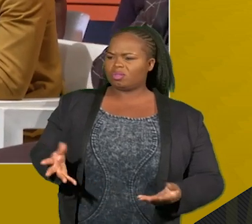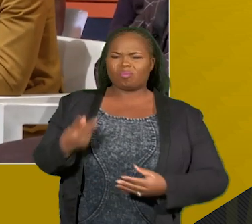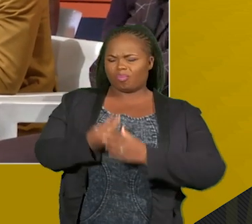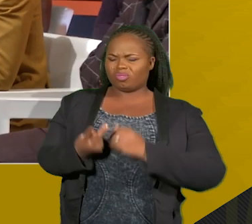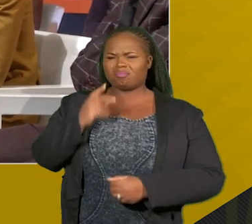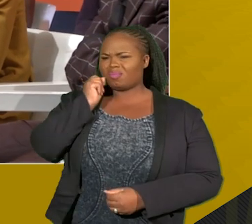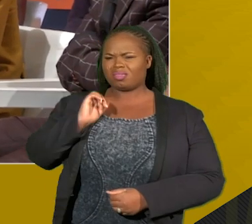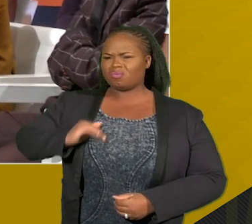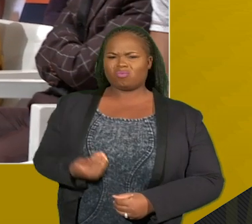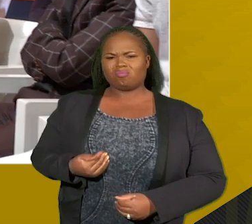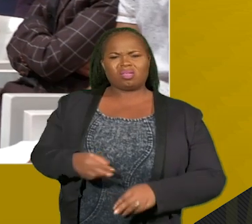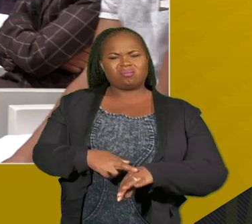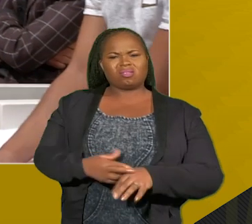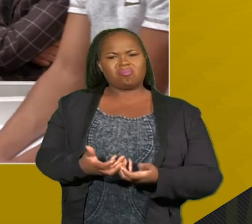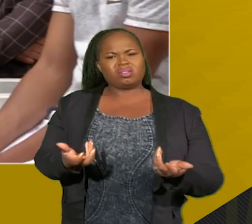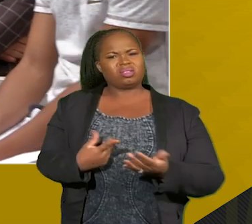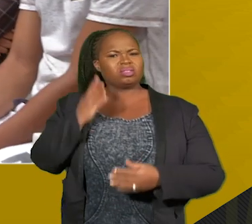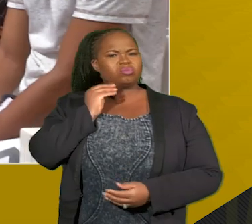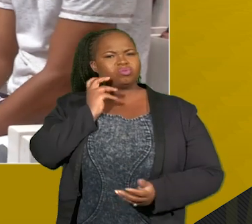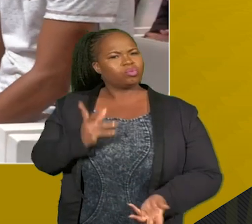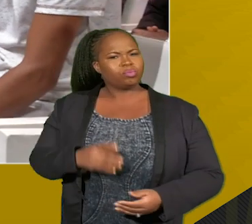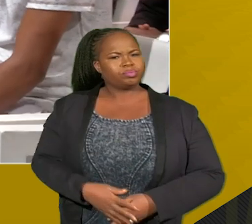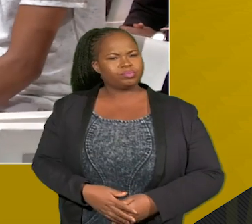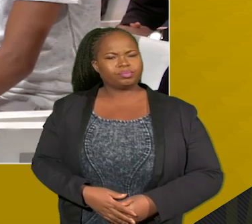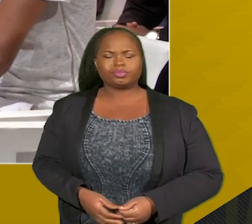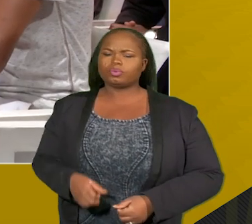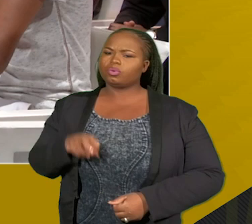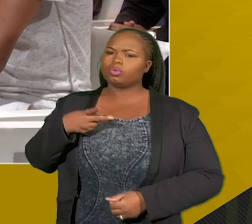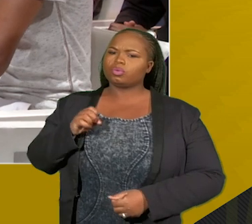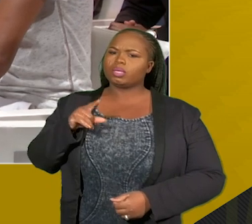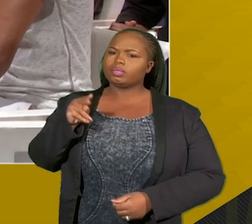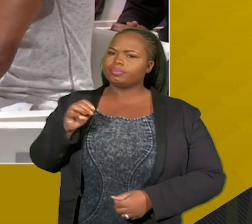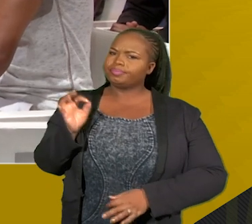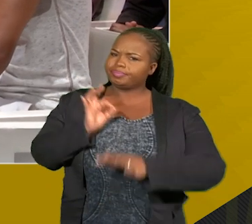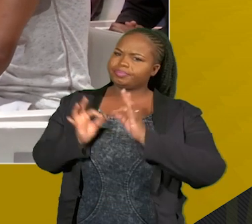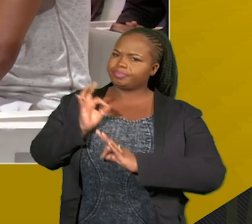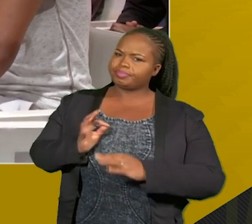women. Let's speak to Butkolani. Butkolani, tell us a little bit about the story. Sahau.